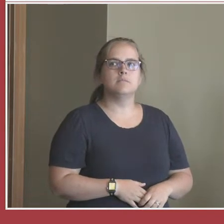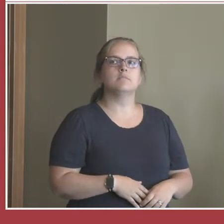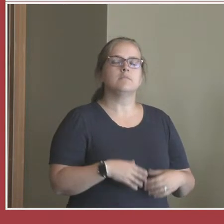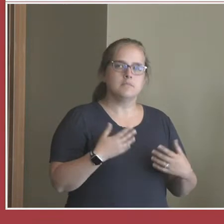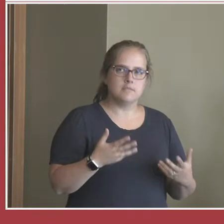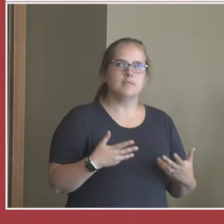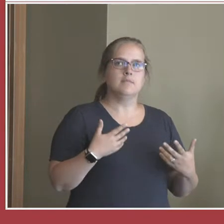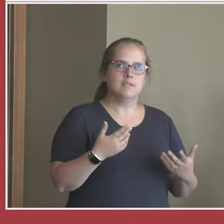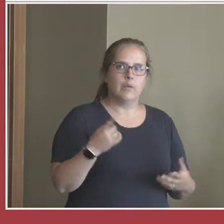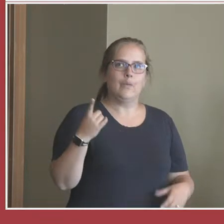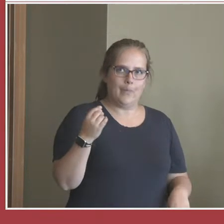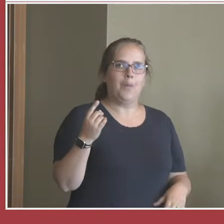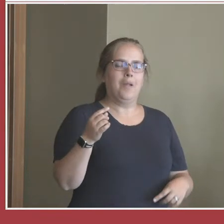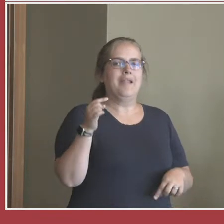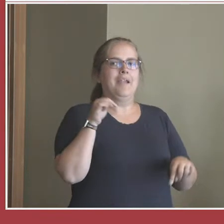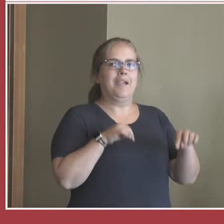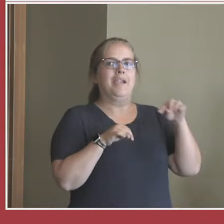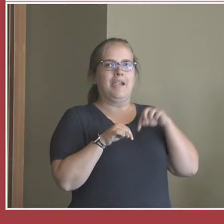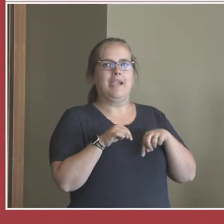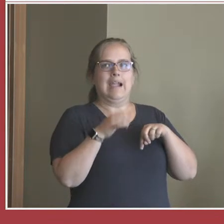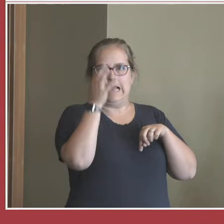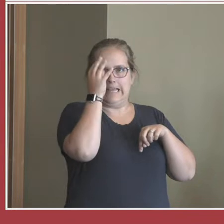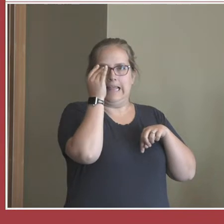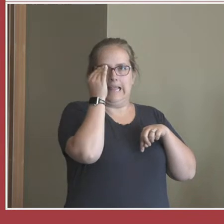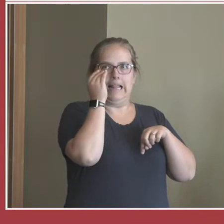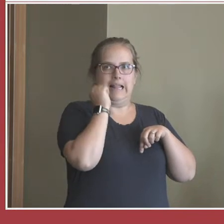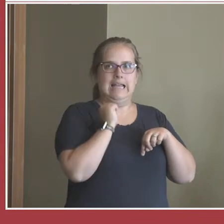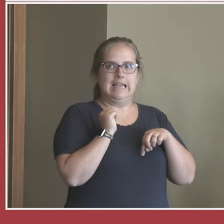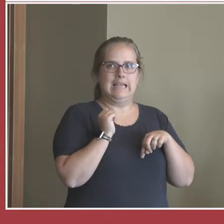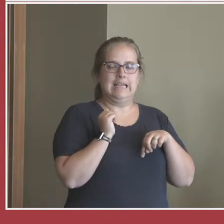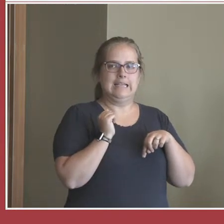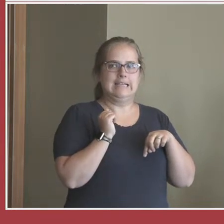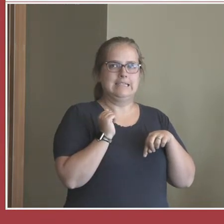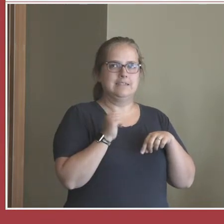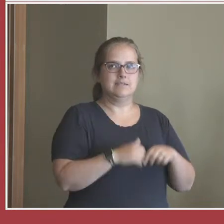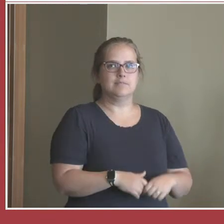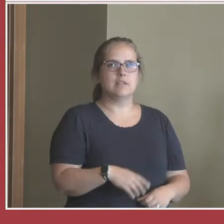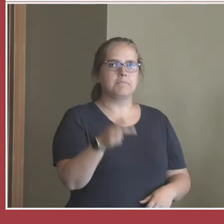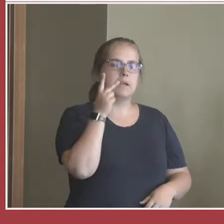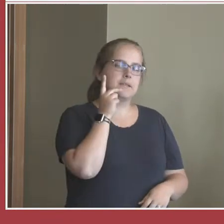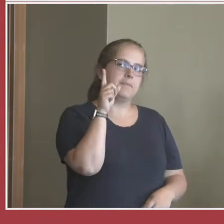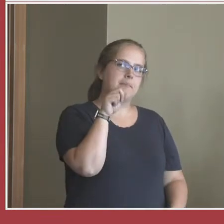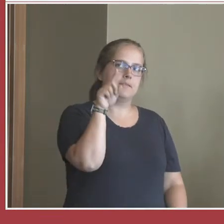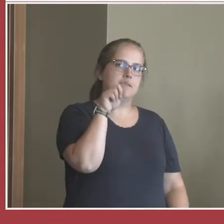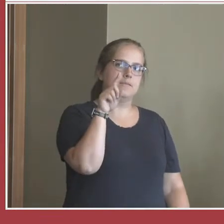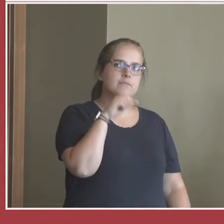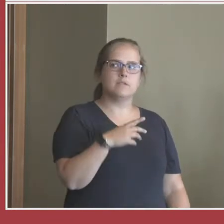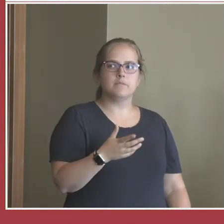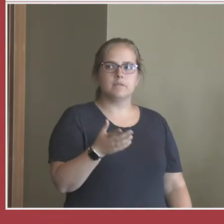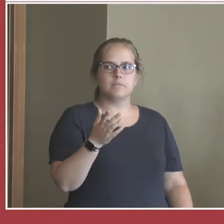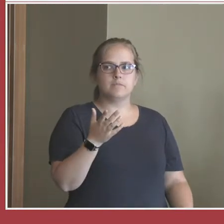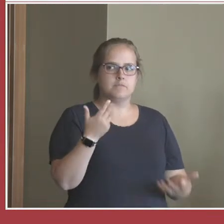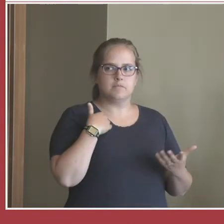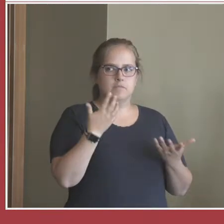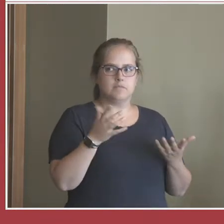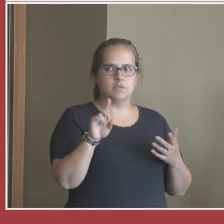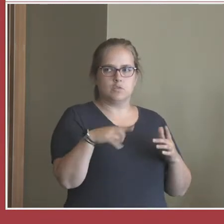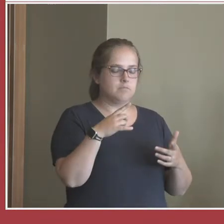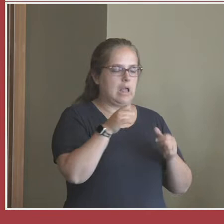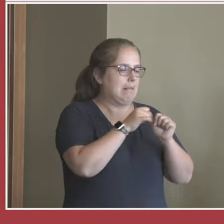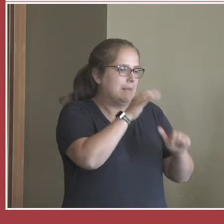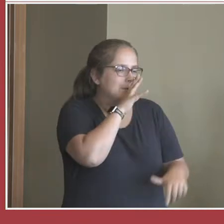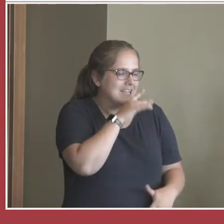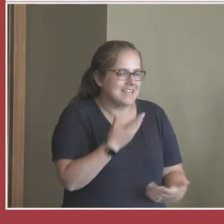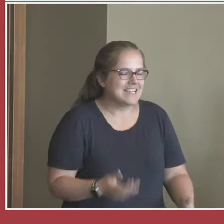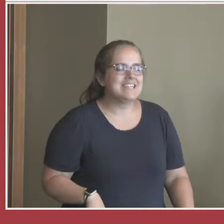Come on, one more. It's thinking. I see the spin up there. Well, maybe I'll just keep on